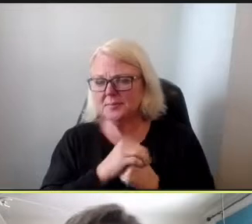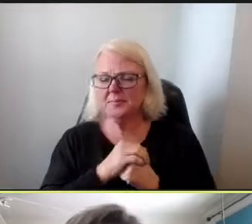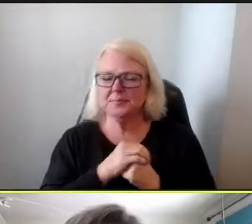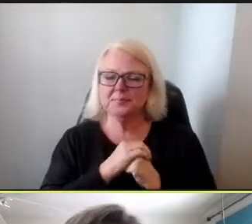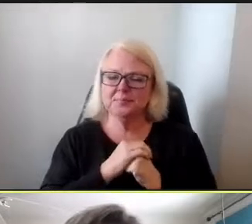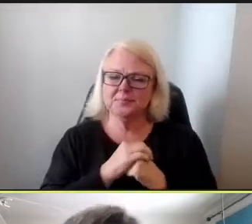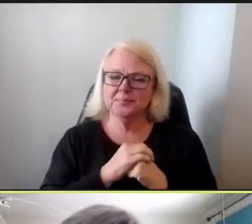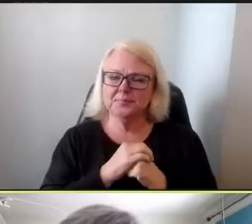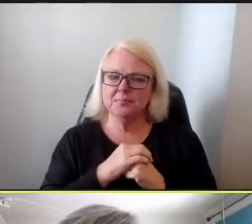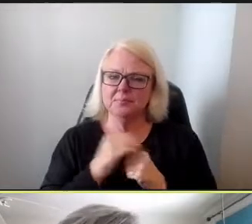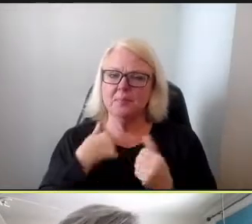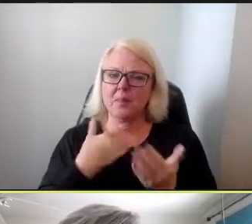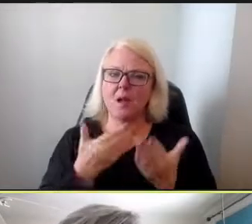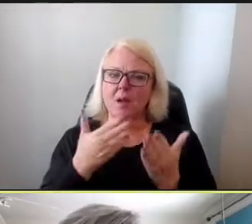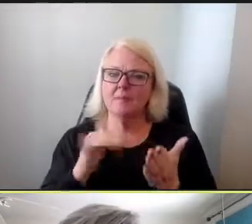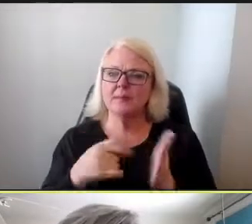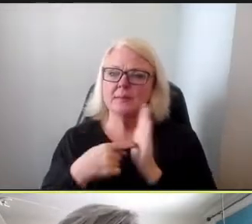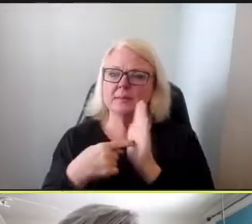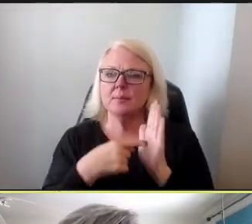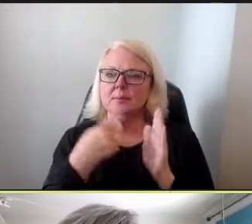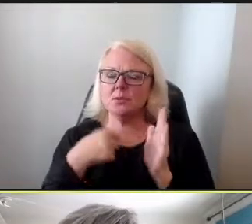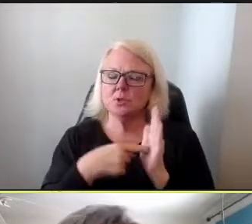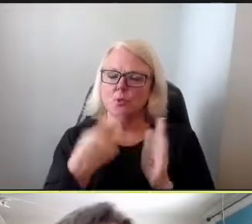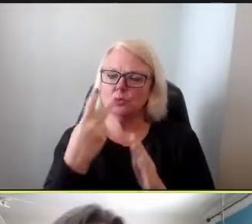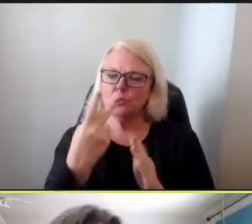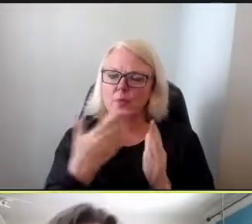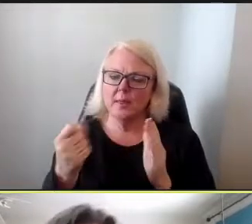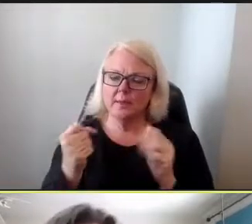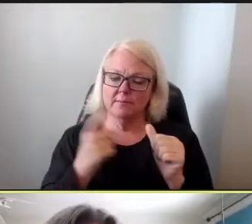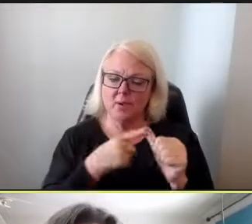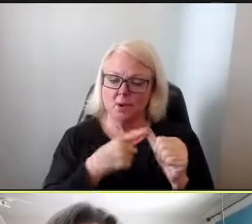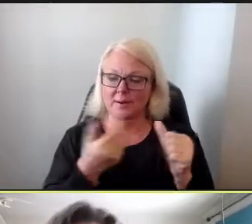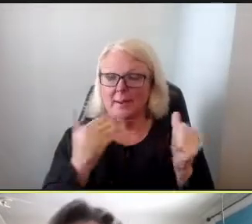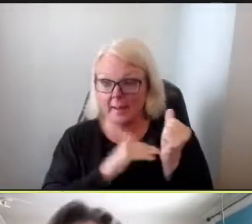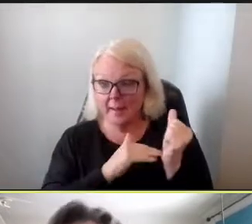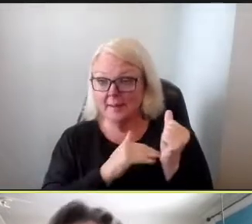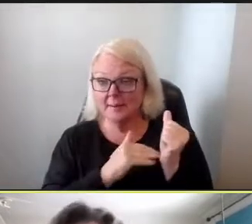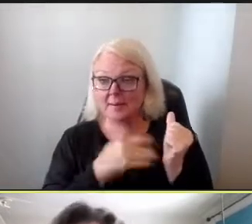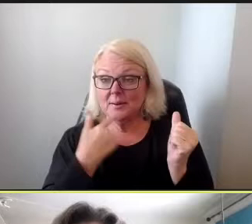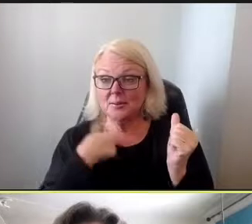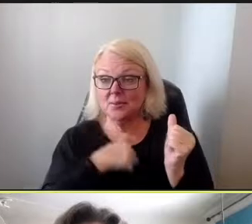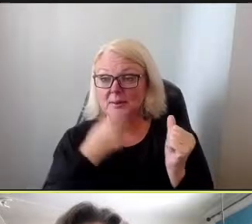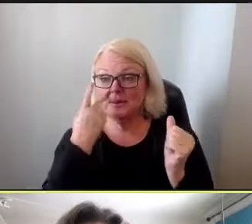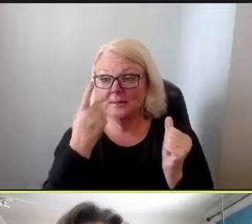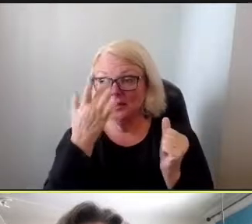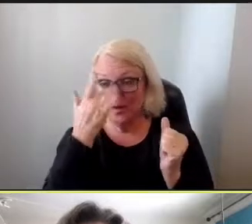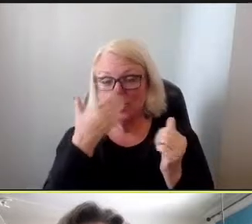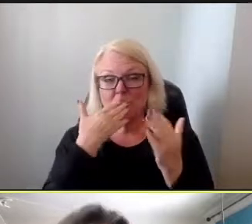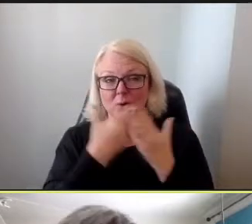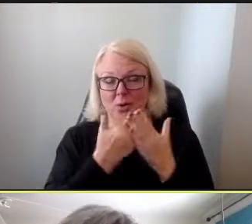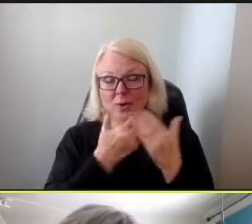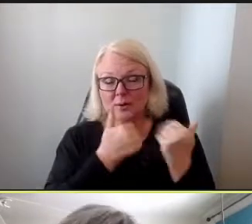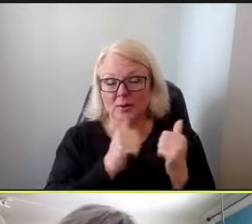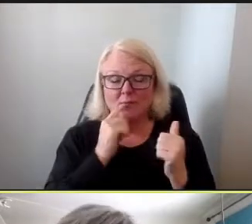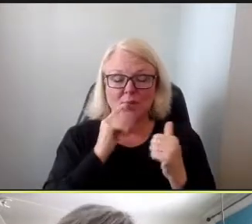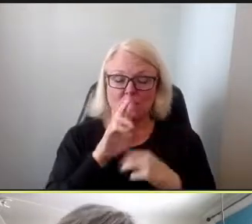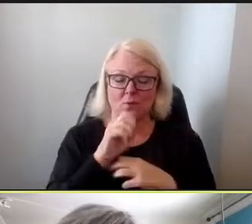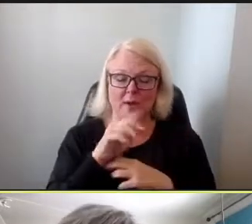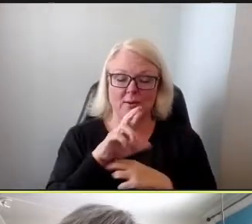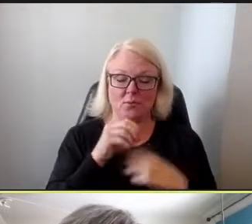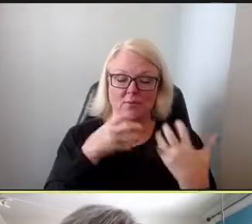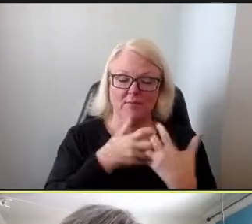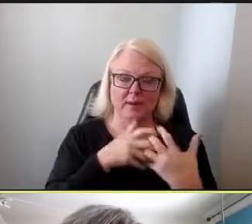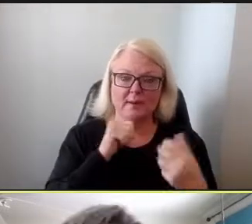I offer this example to show two things. First, yet again, we see why good intentions and the retrofit are simply not